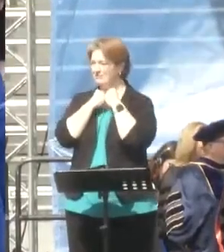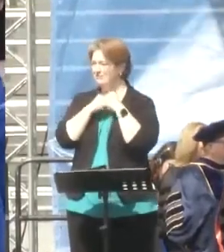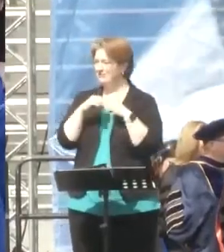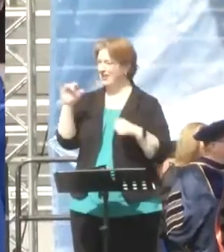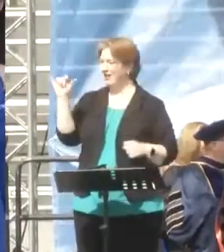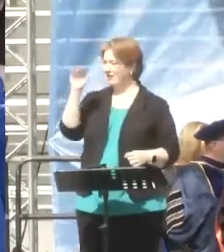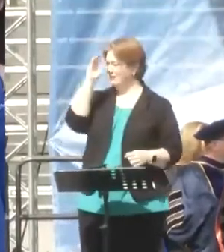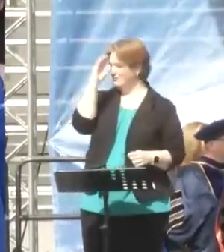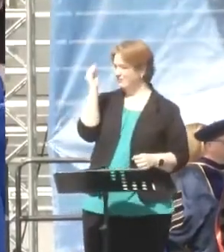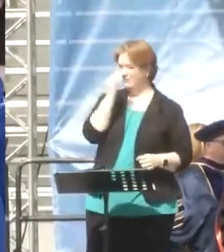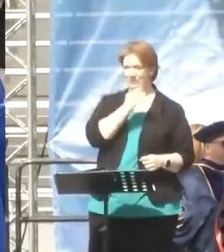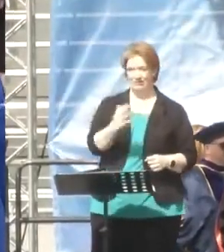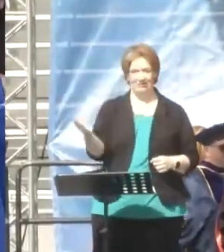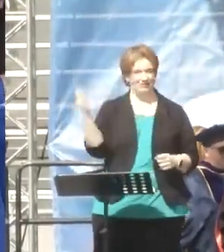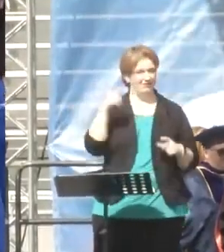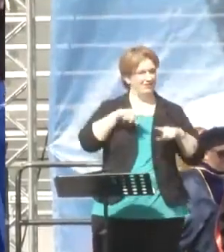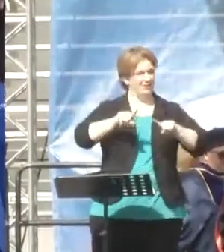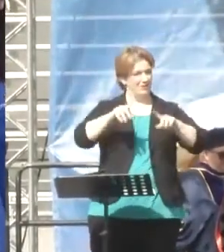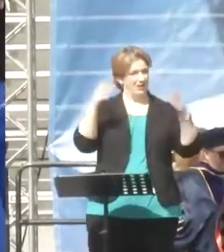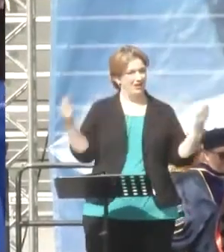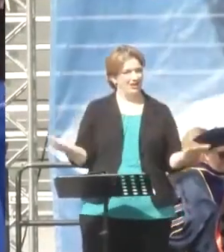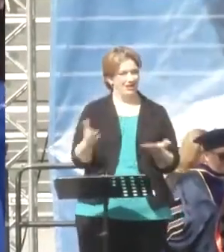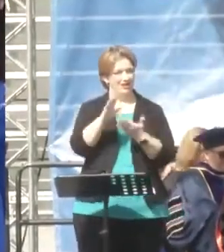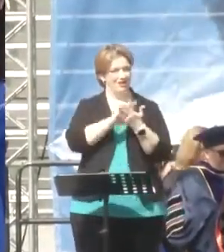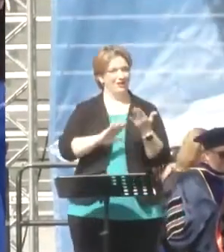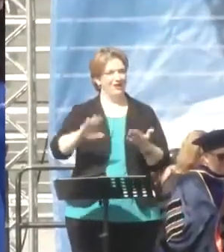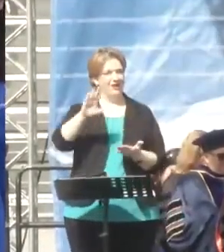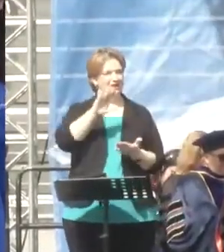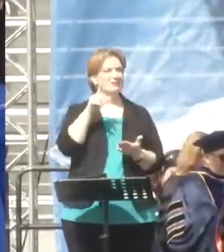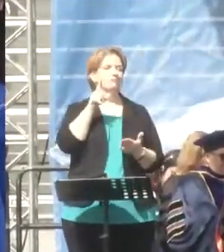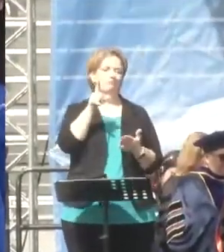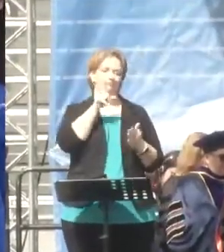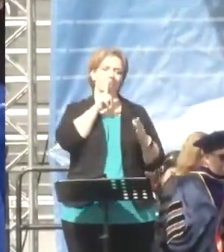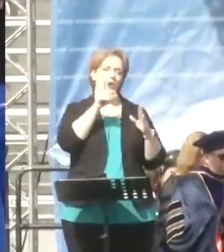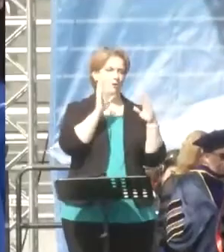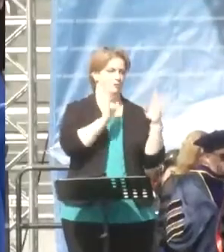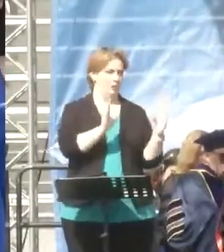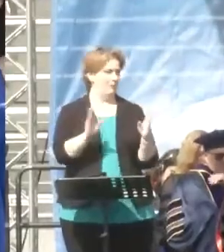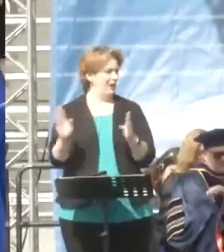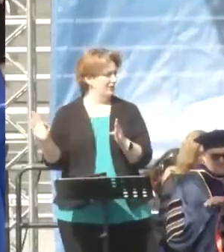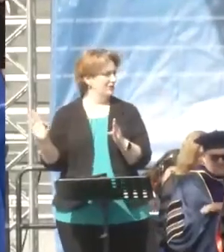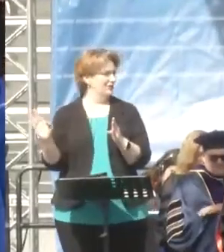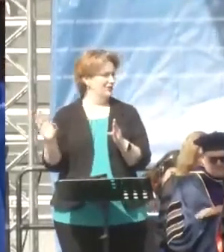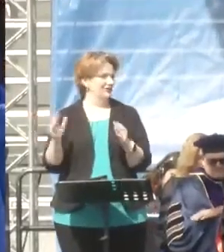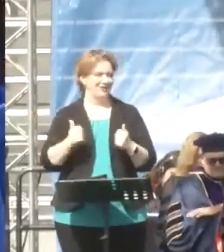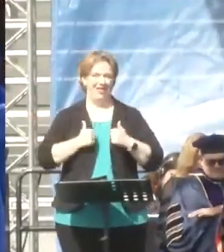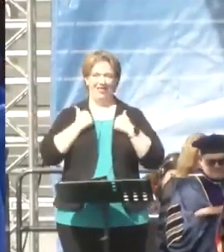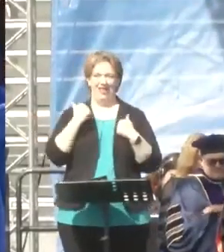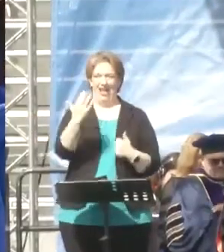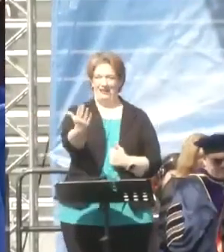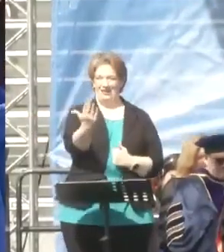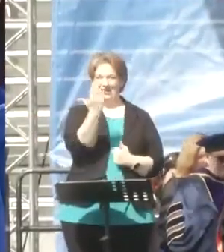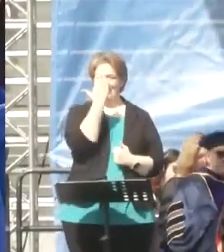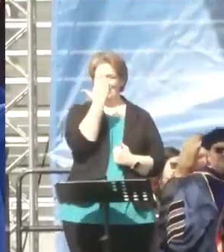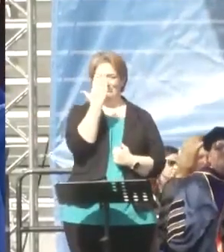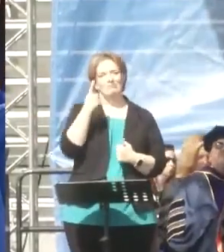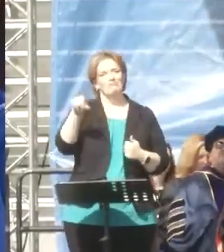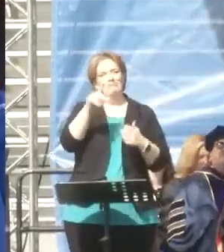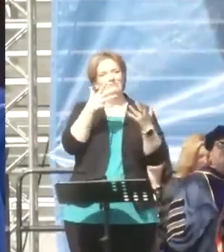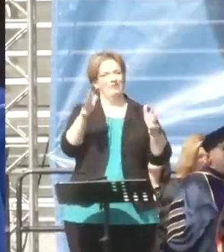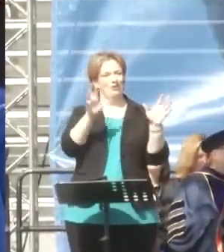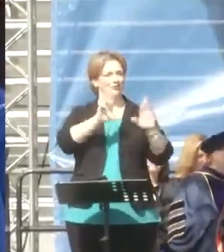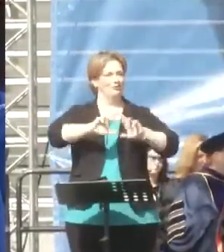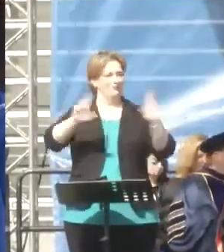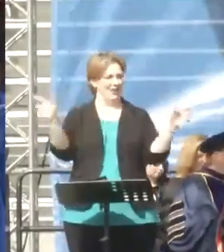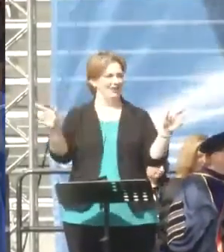your time at college has prepared you for life in more ways than you realize today. Use this